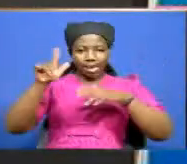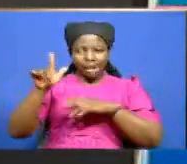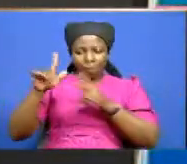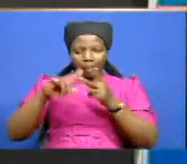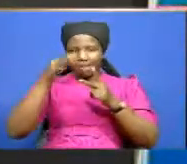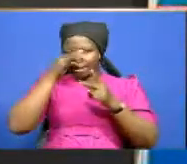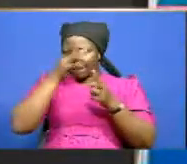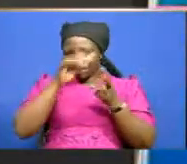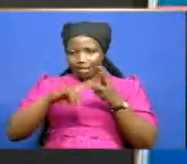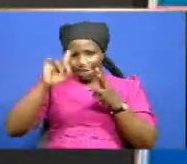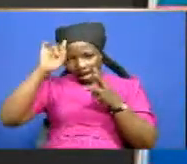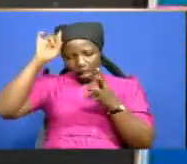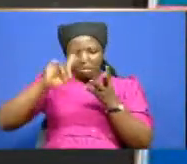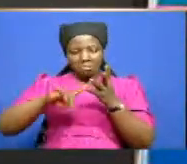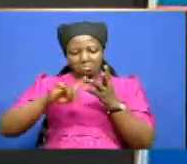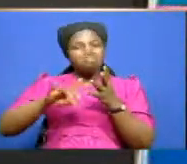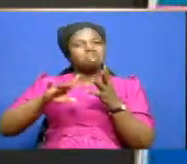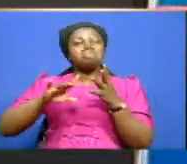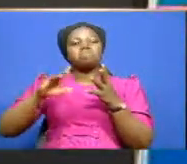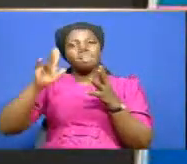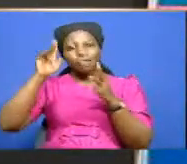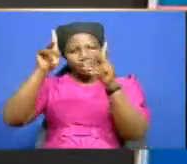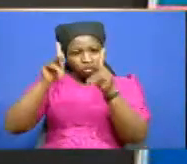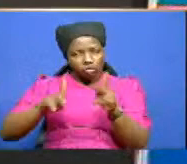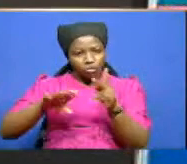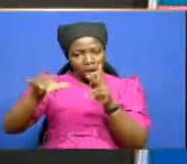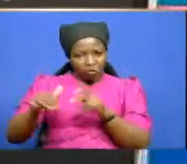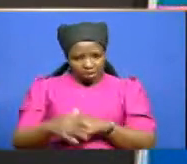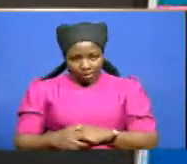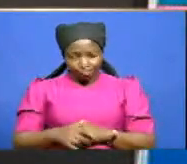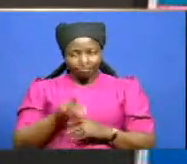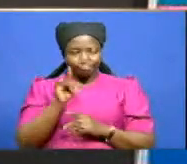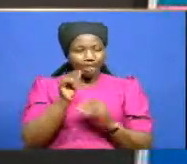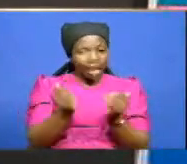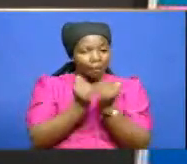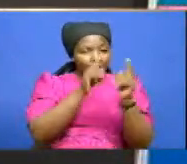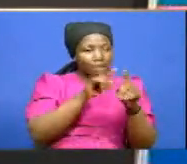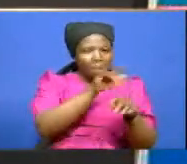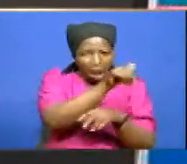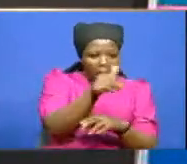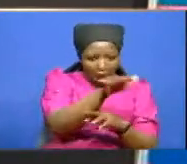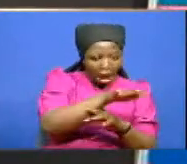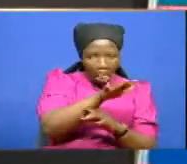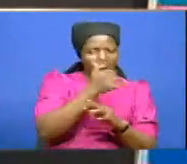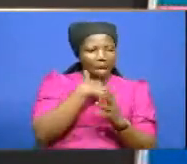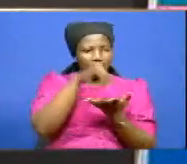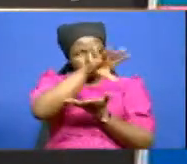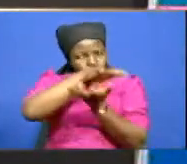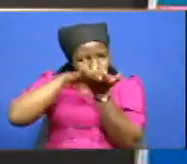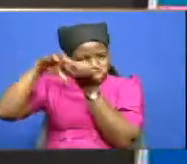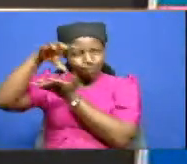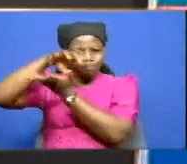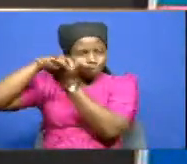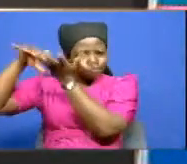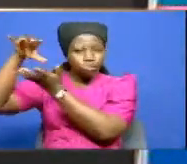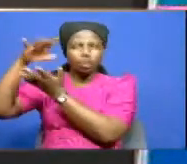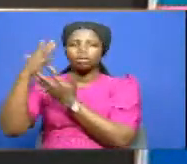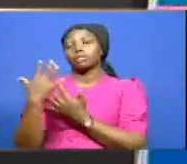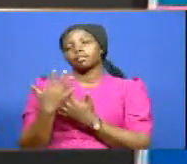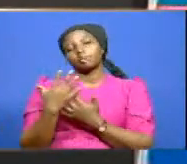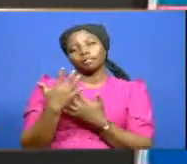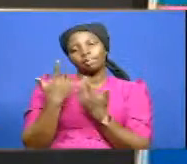Nyeri, Nyandarua, and the county of Kisumu. This, as the rest of the country, is covered with partly cloudy conditions, though